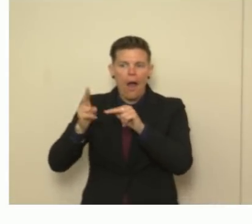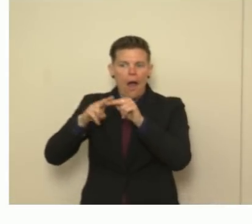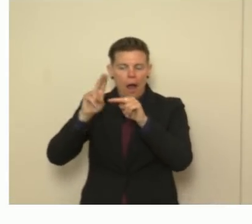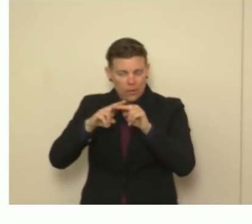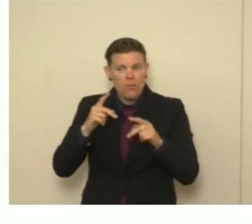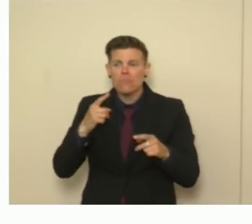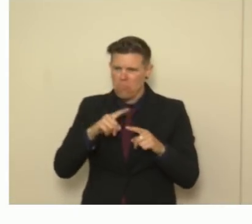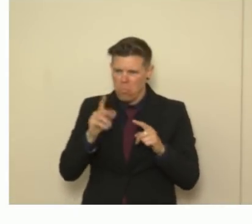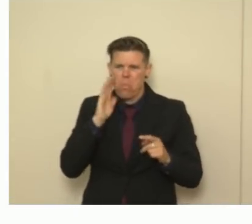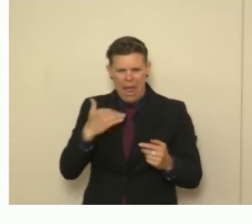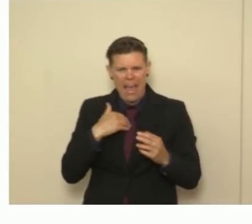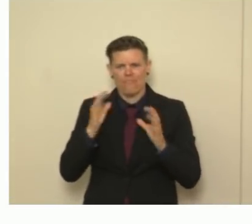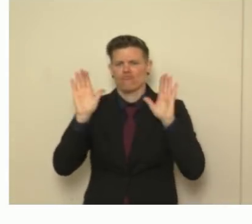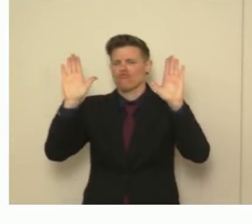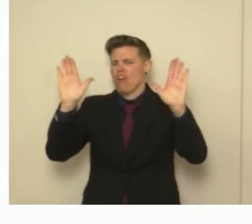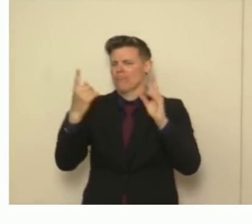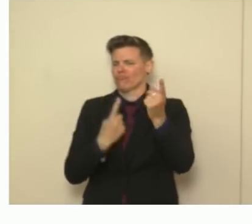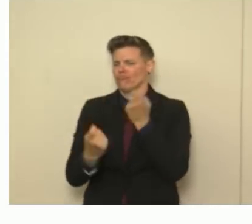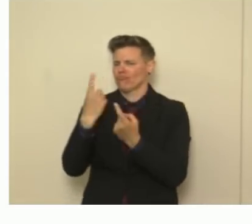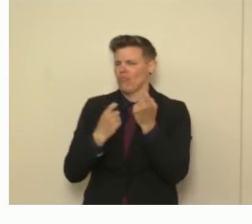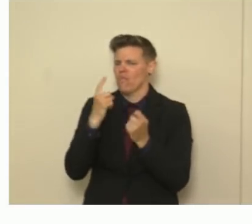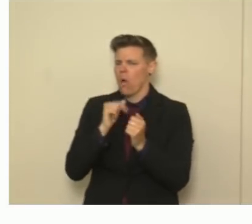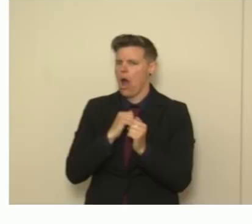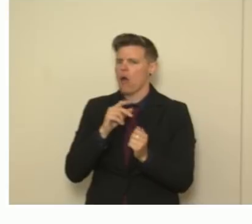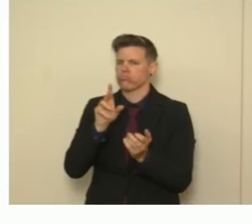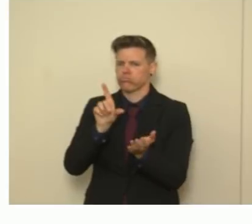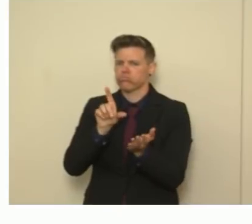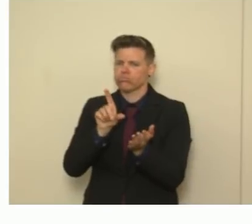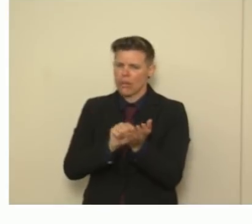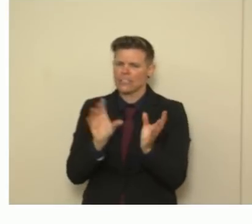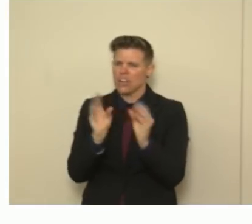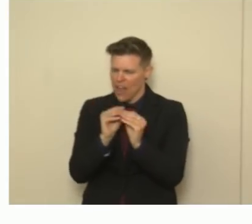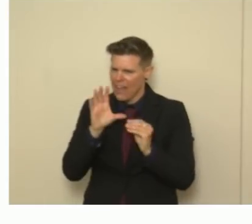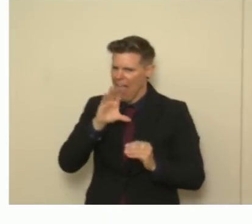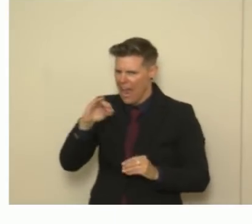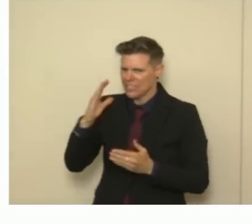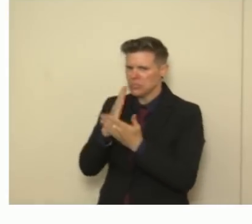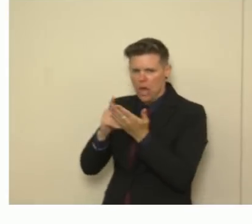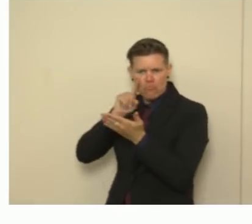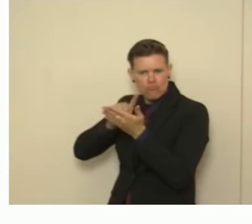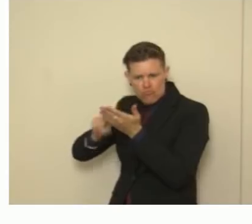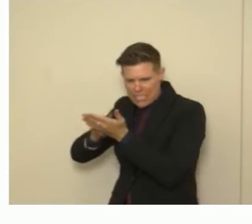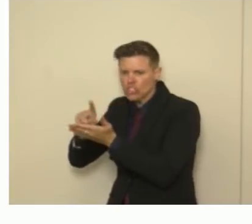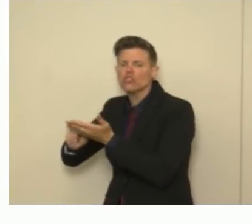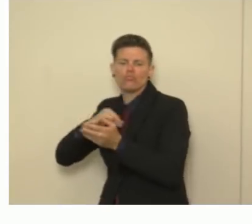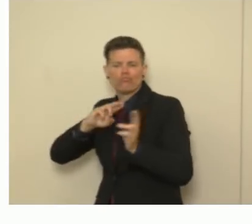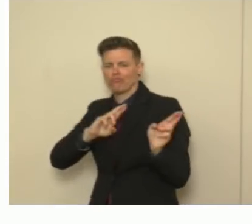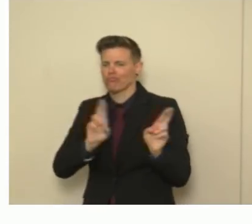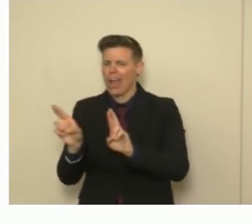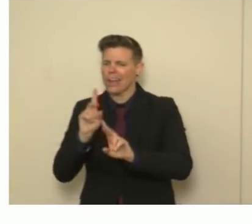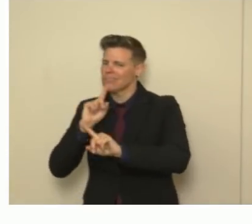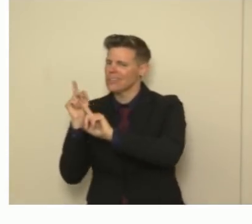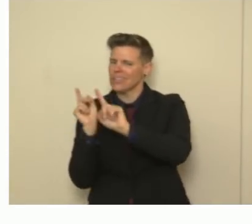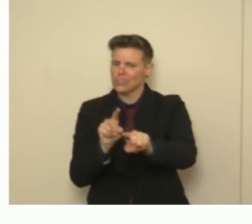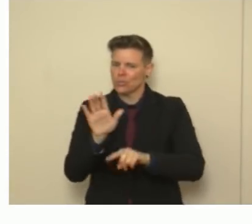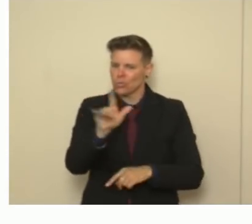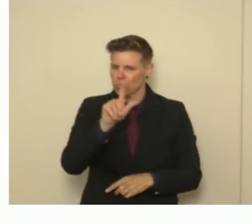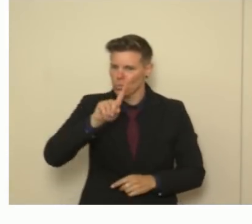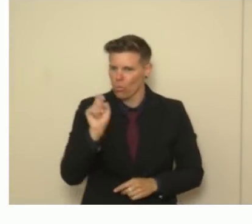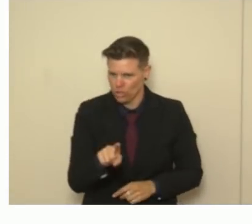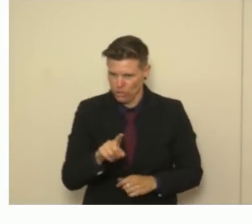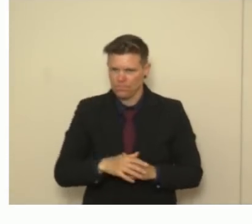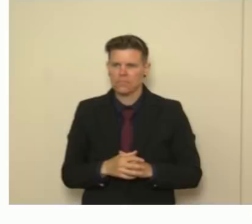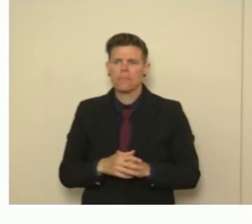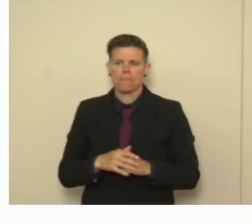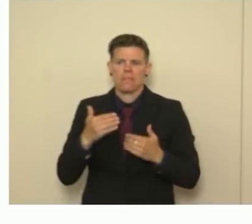press conference, so we went back and researched some of those for you. And so if we could go to the next slide, one question is, well, how much of this is